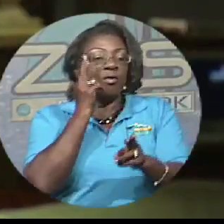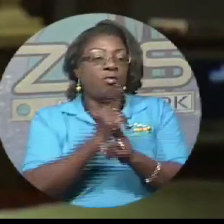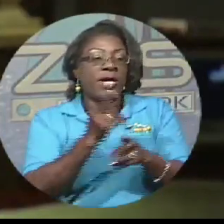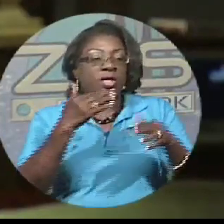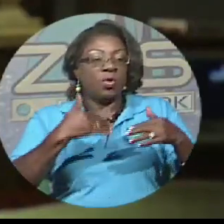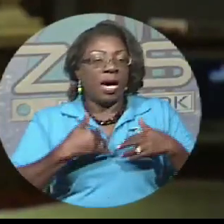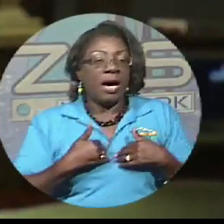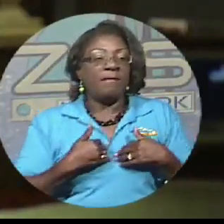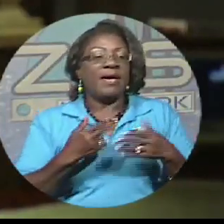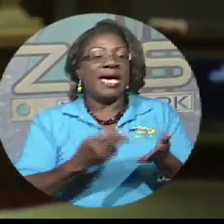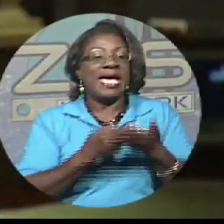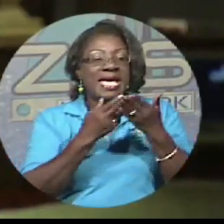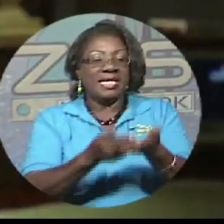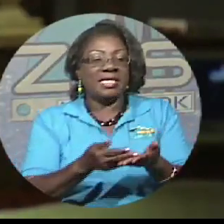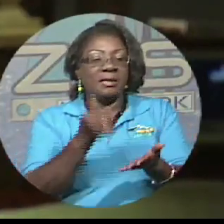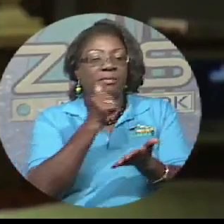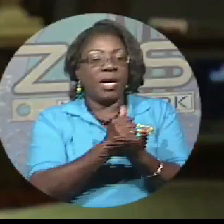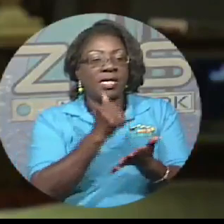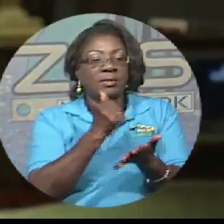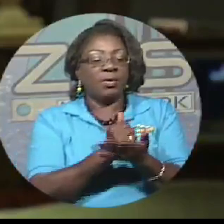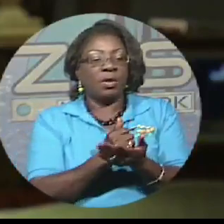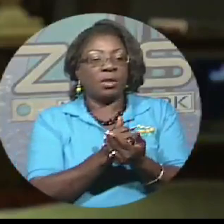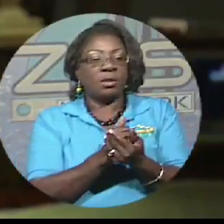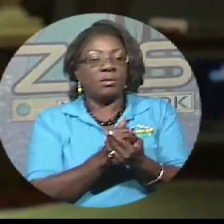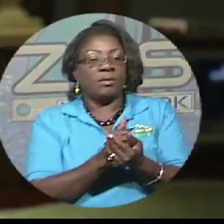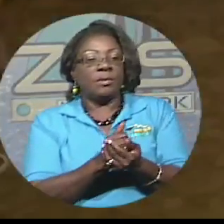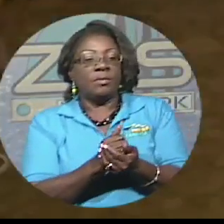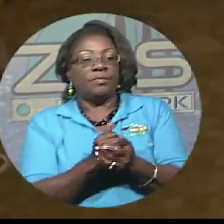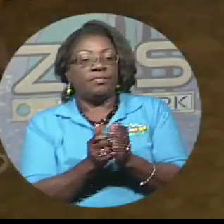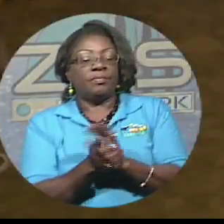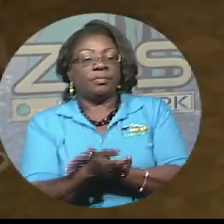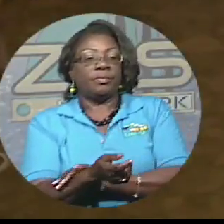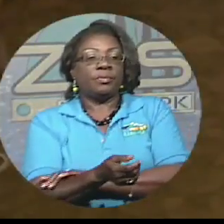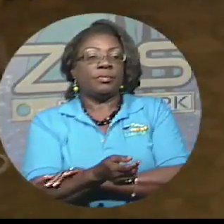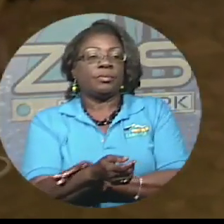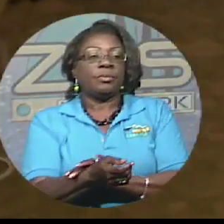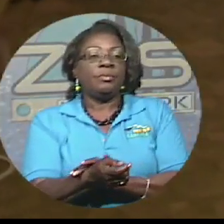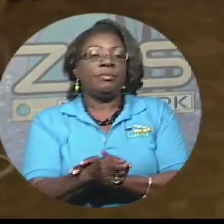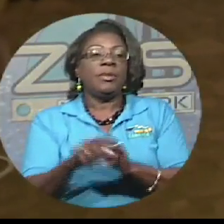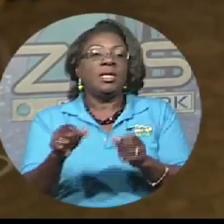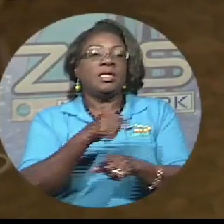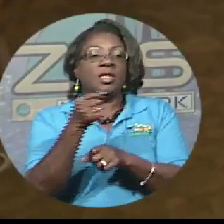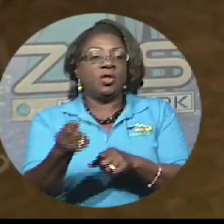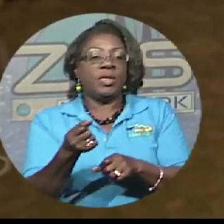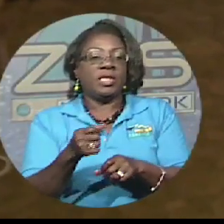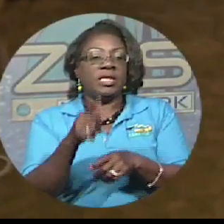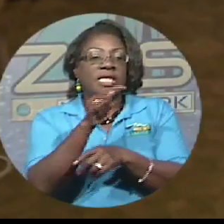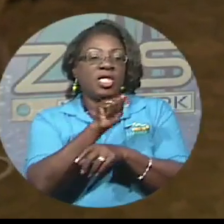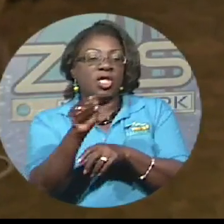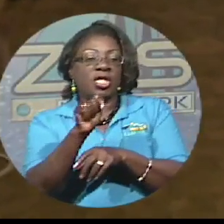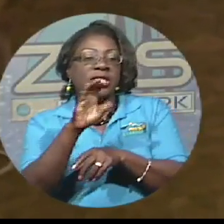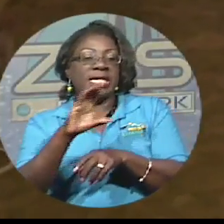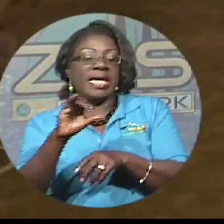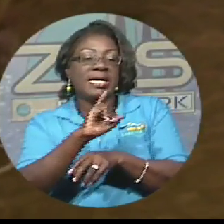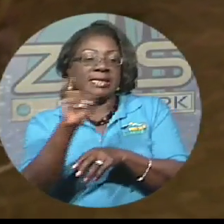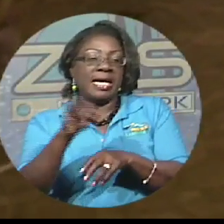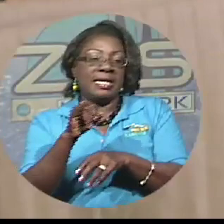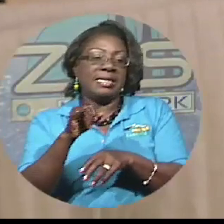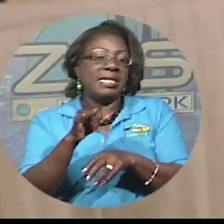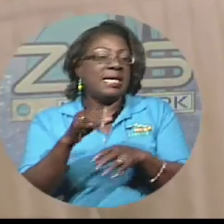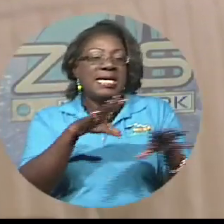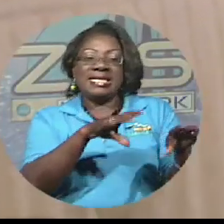you need a residency permit. And once you've got those things, you're fine. Meantime, the situation in the Turks and Caicos Islands is getting